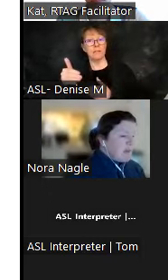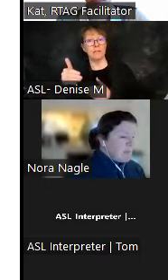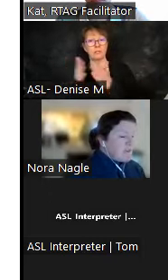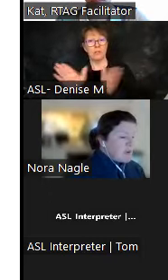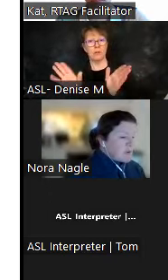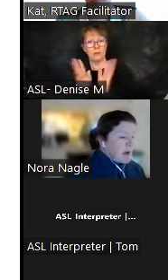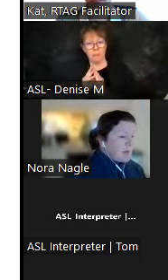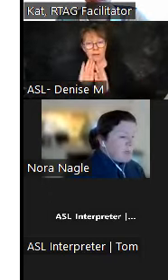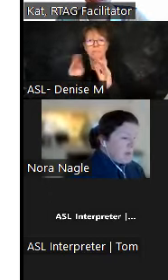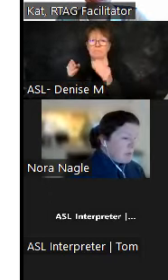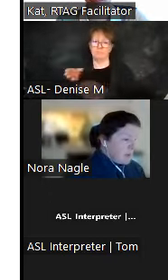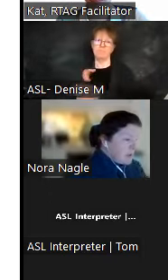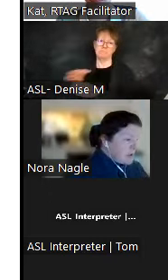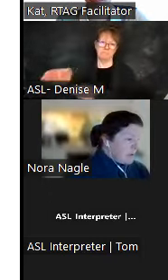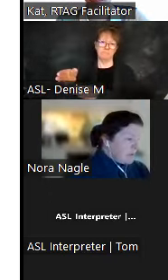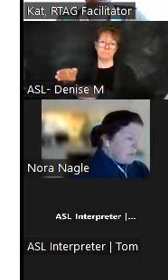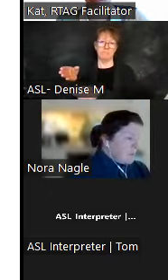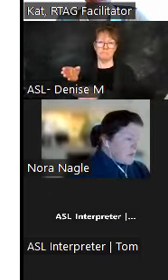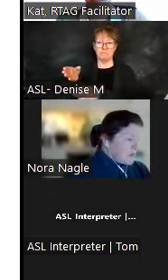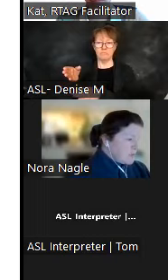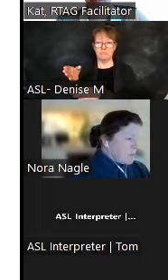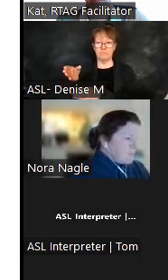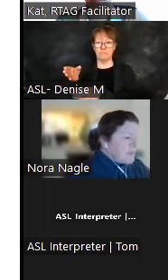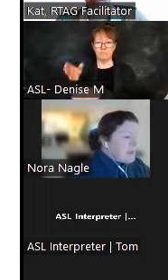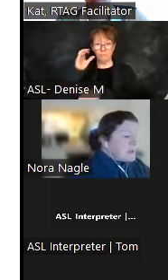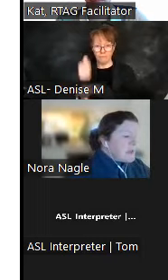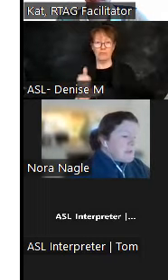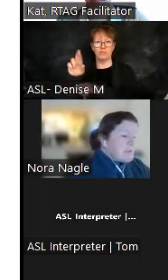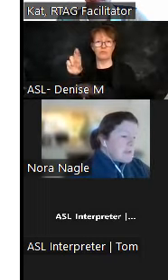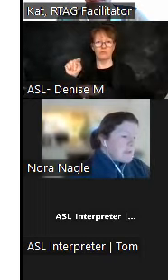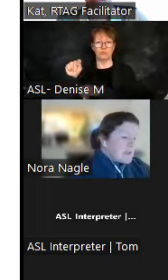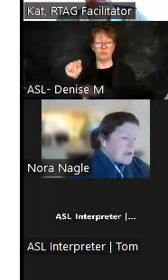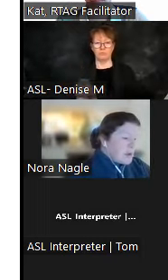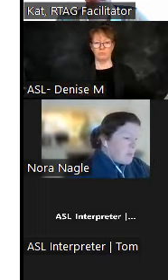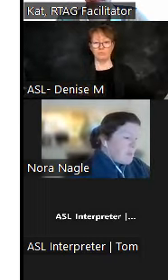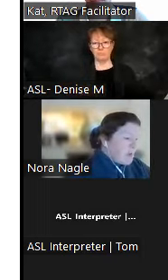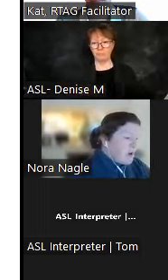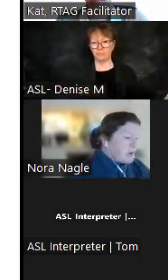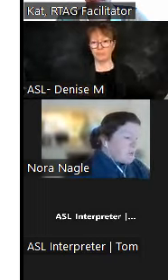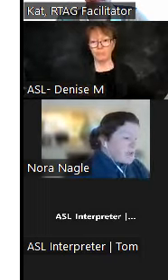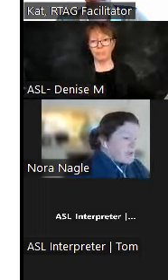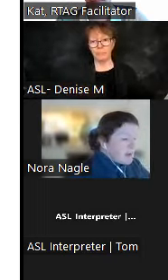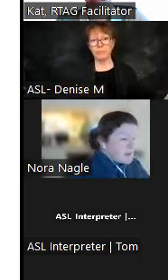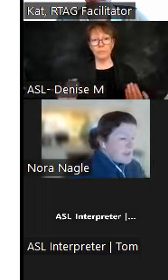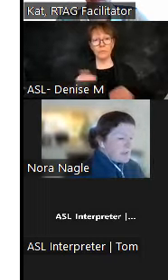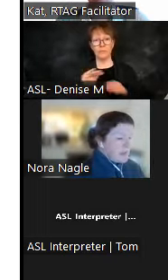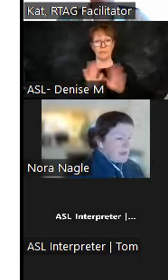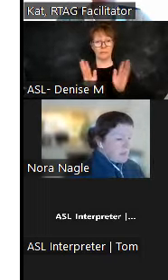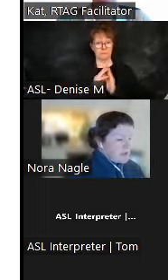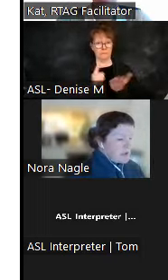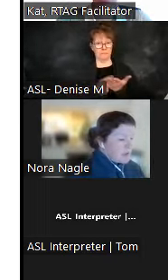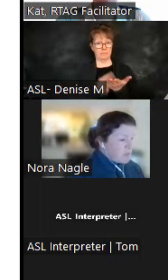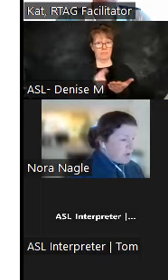we'll have the main focus topic being related to fixed route. Tonight's meeting discussion will be on the ride's policies